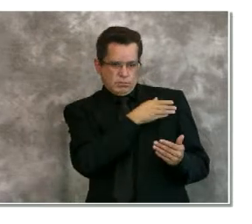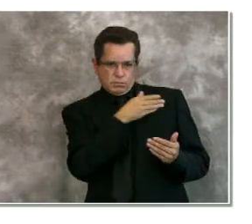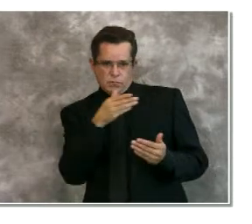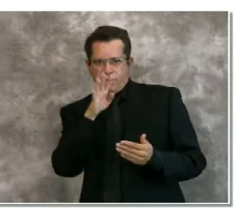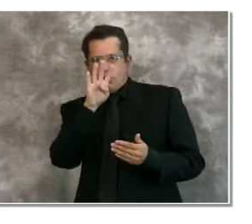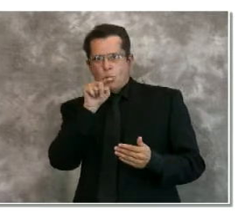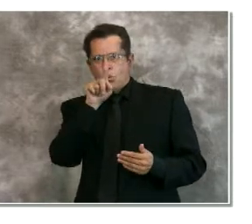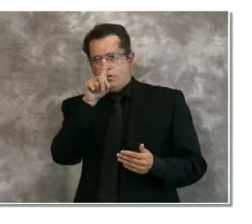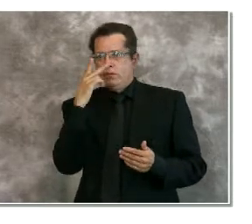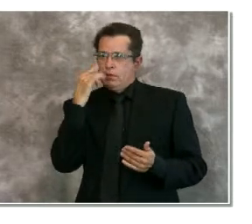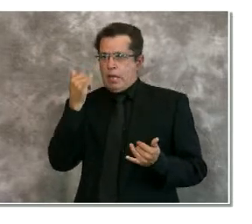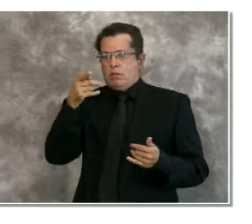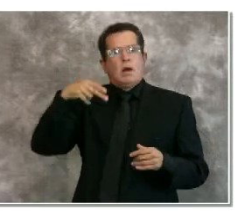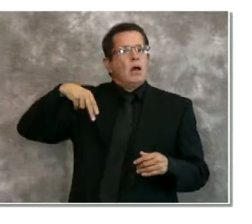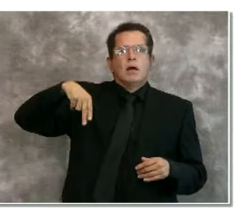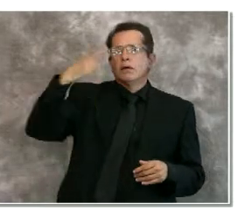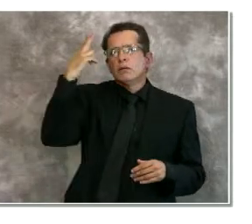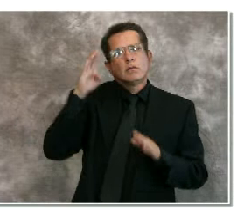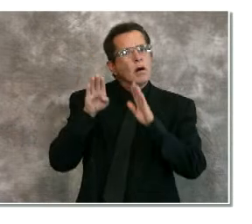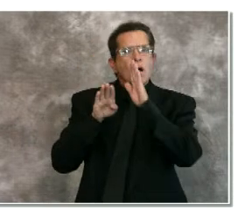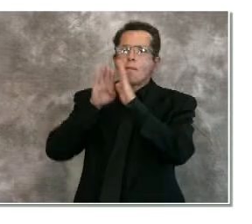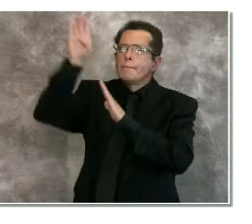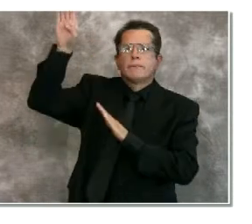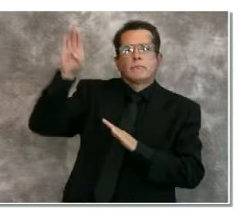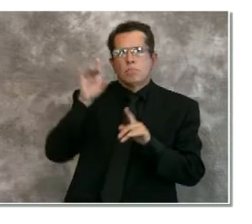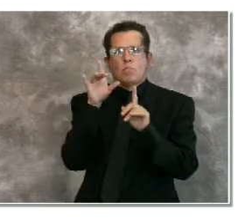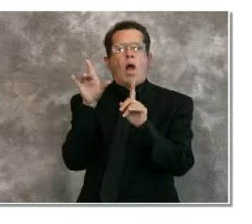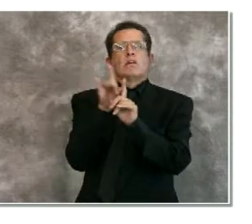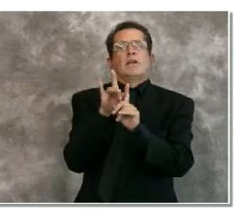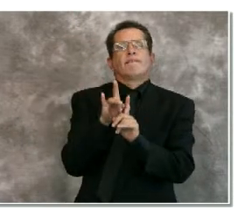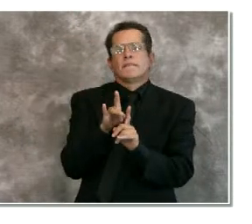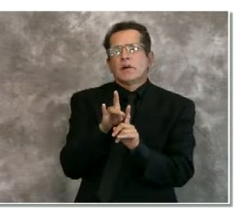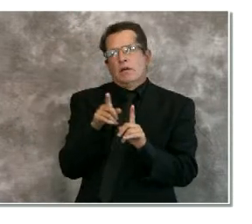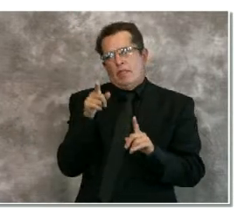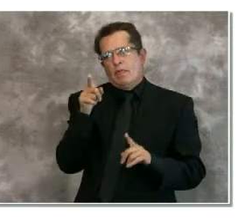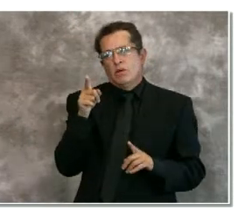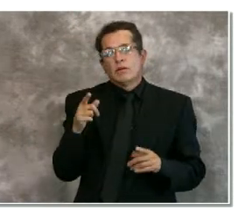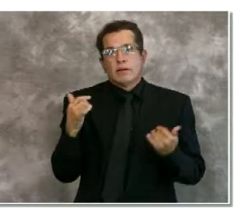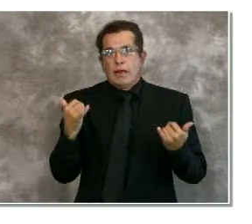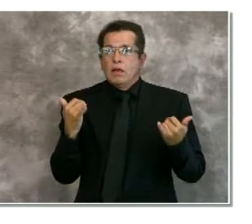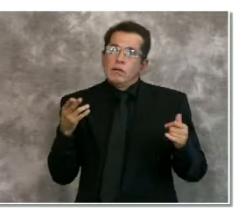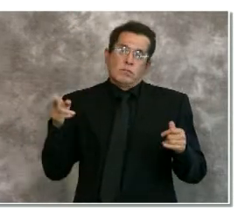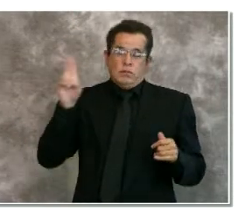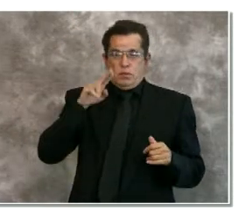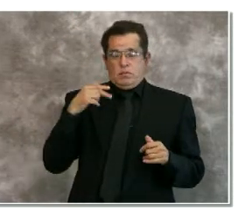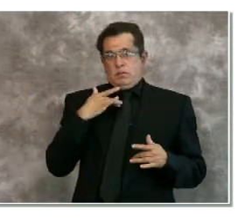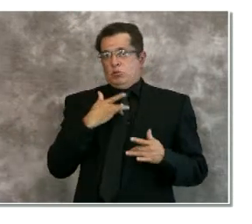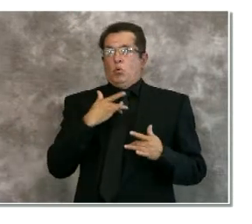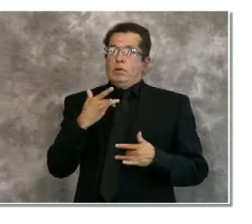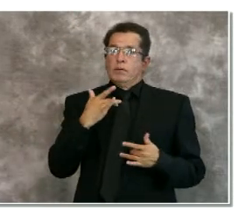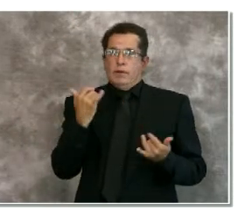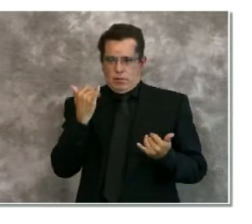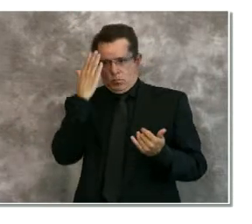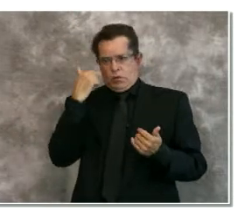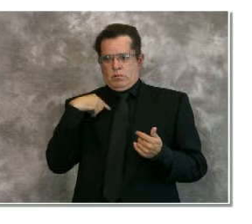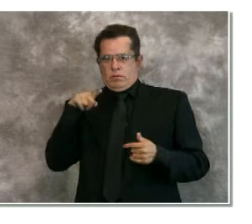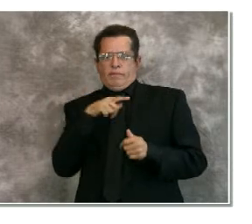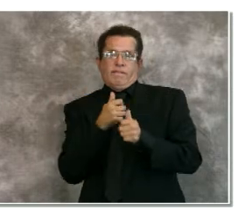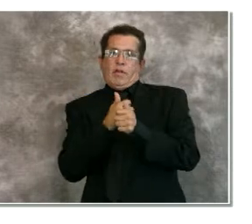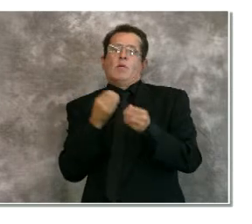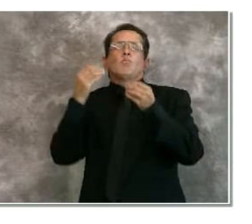the significant uptick we've seen in percentage of positive cases as we move through. This is very concerning and part of why we're taking today's